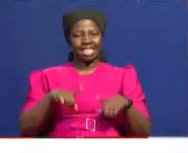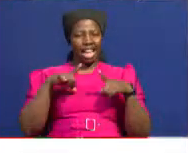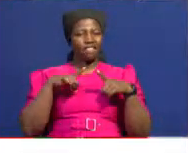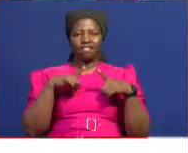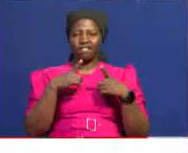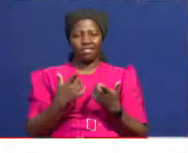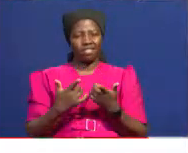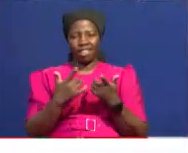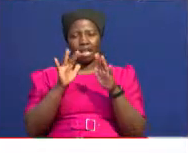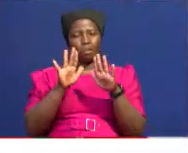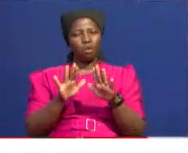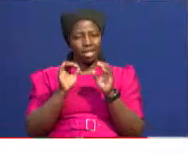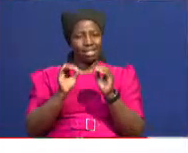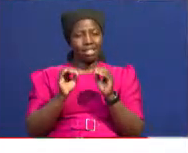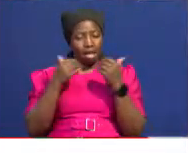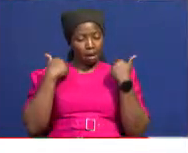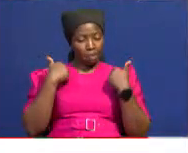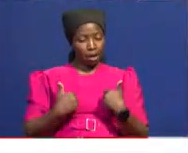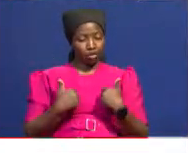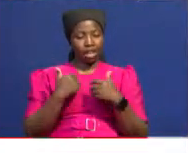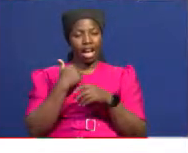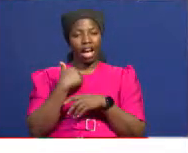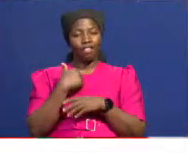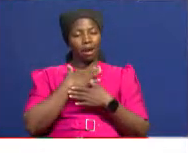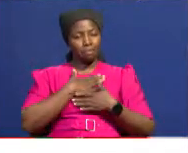appreciated that life is finite,